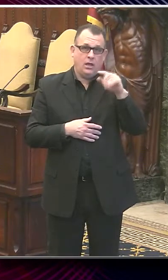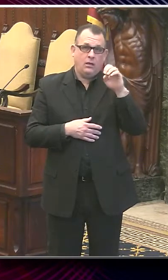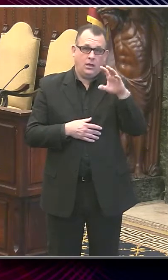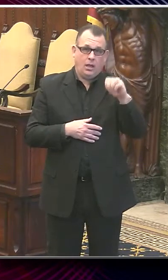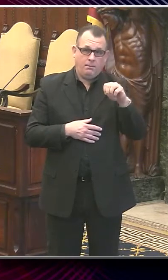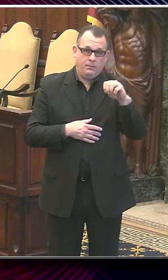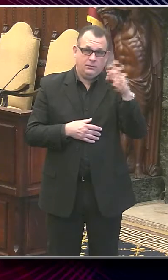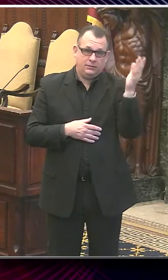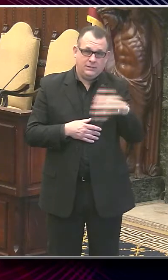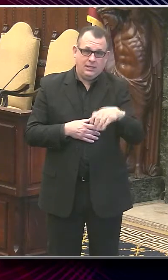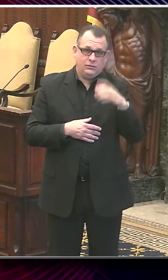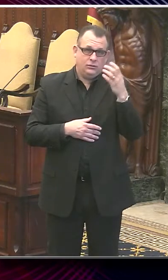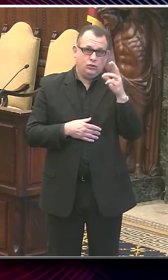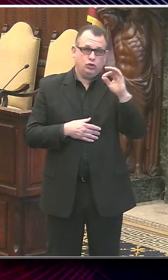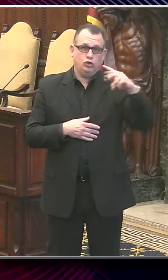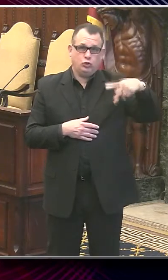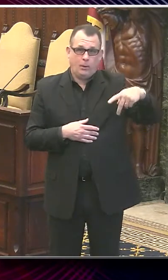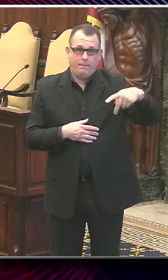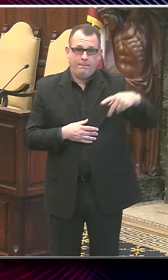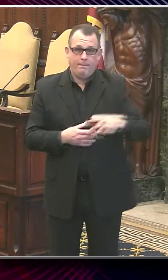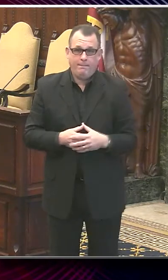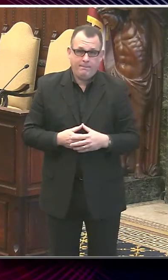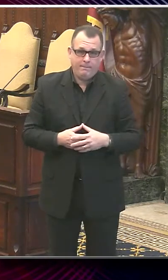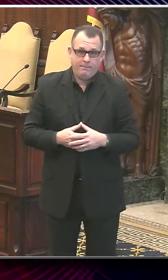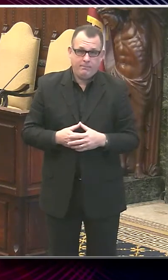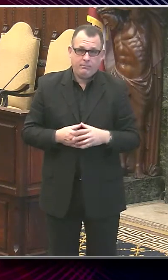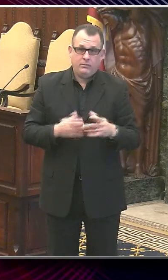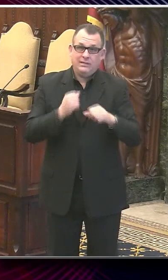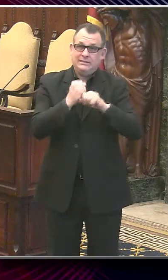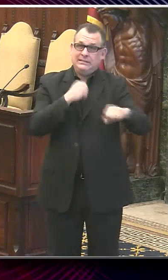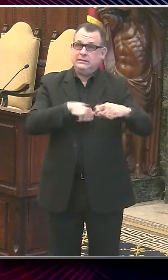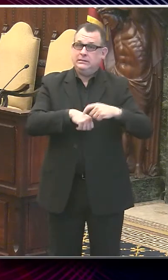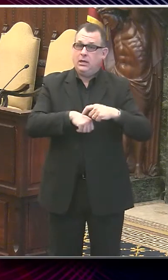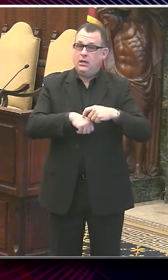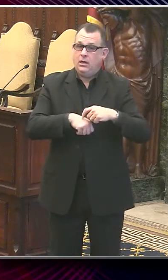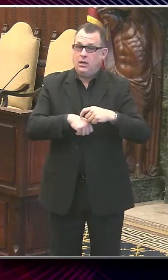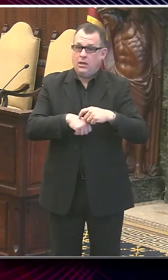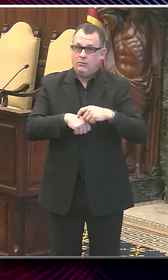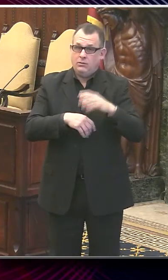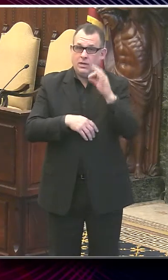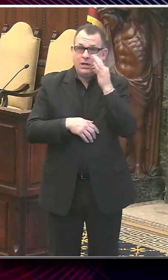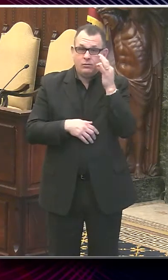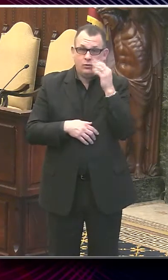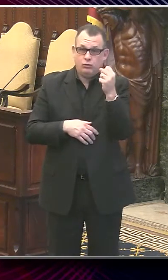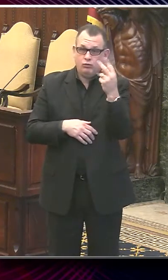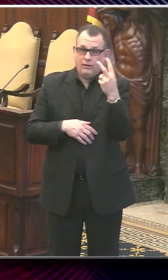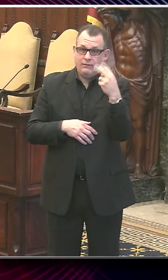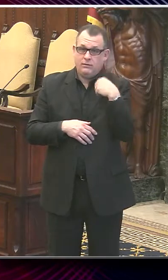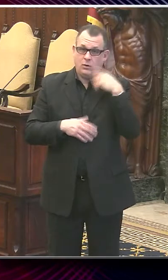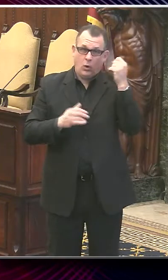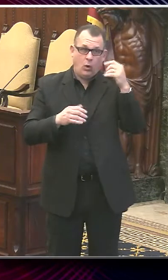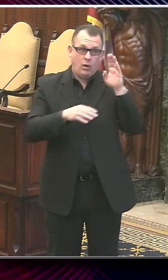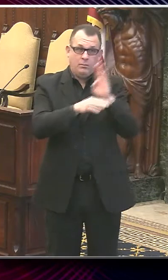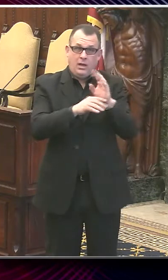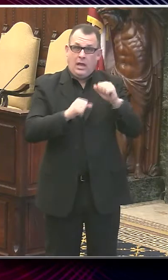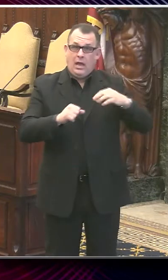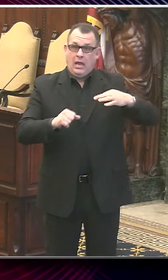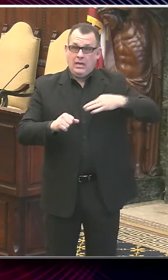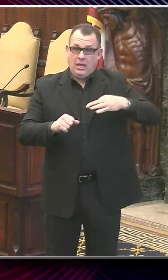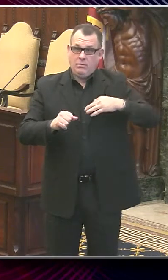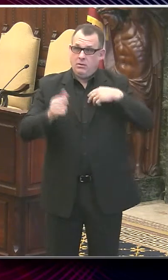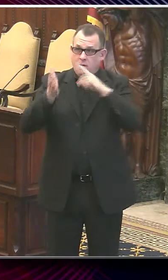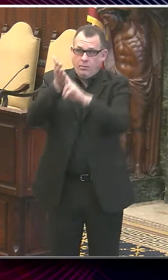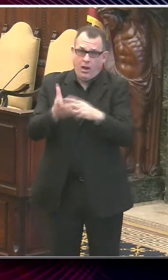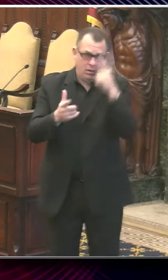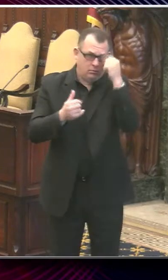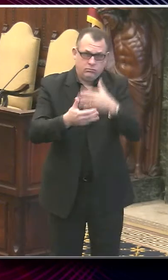pidcphila.com/chirp. By extending the application deadline for CHIRP, we hope that all eligible businesses in the hard-hit hospitality industry